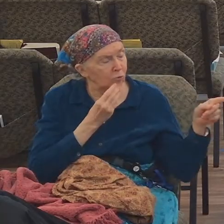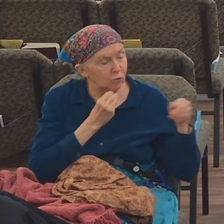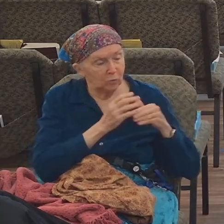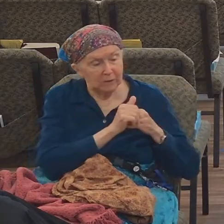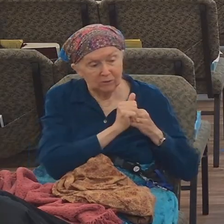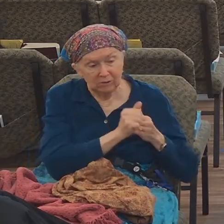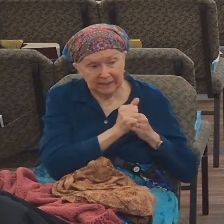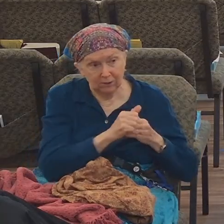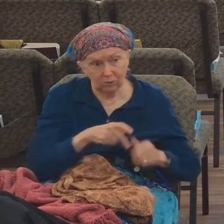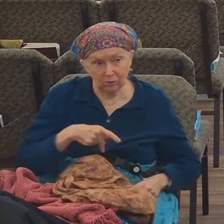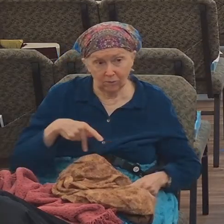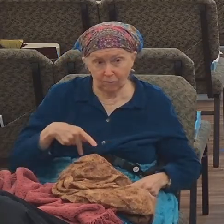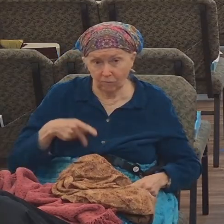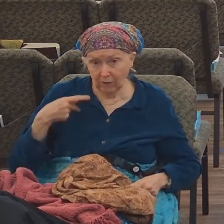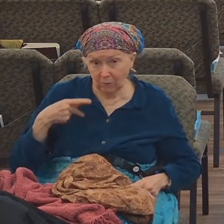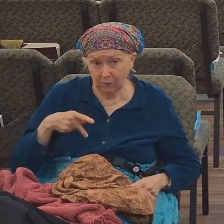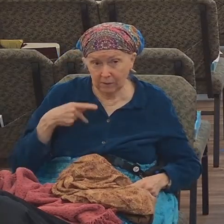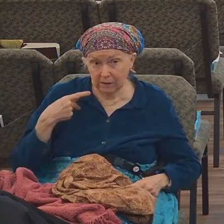Okay.